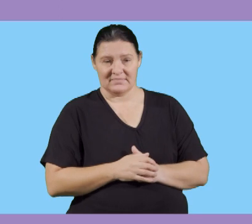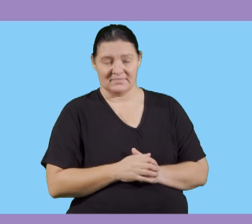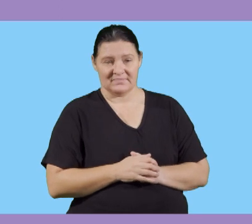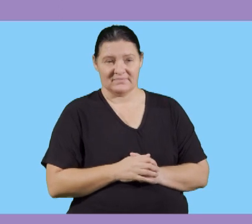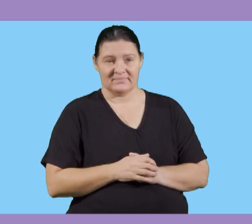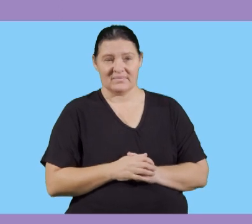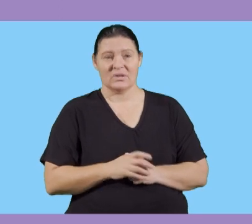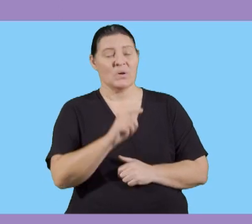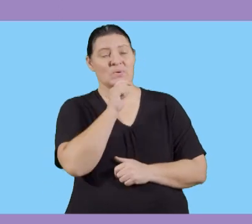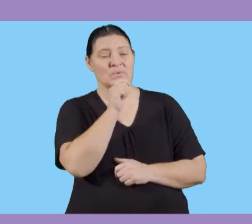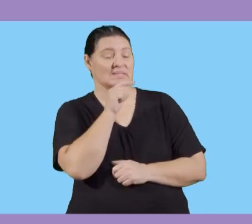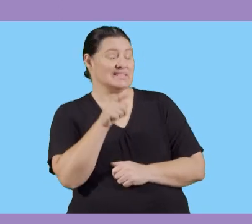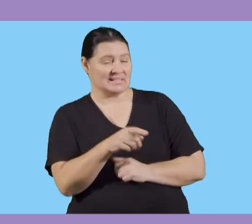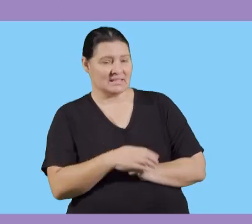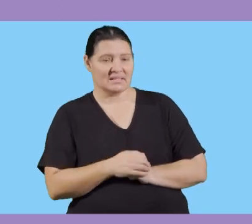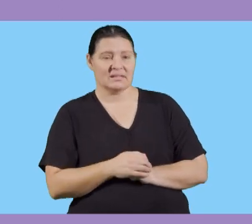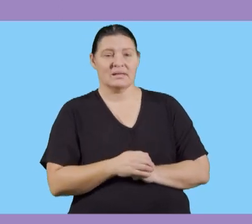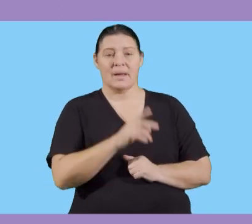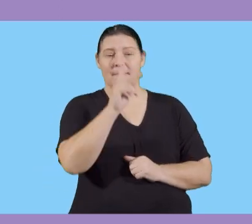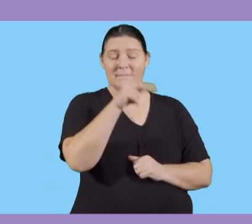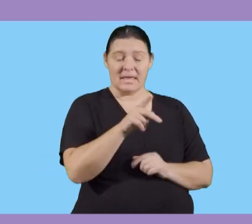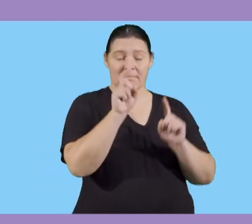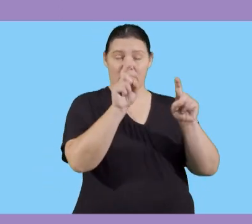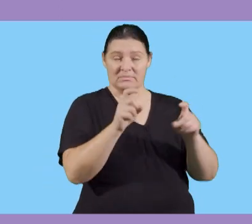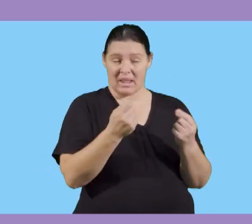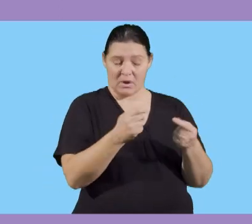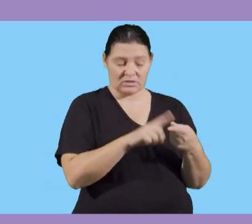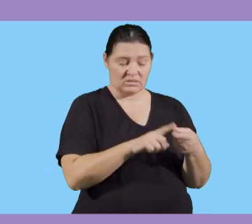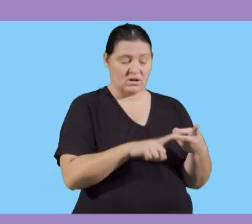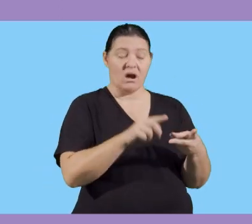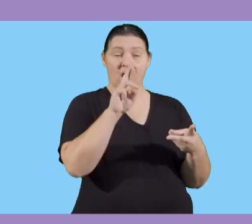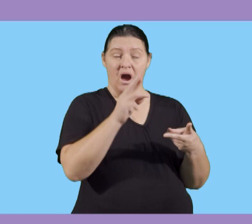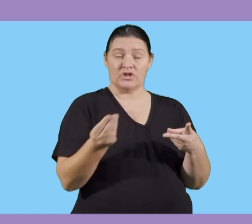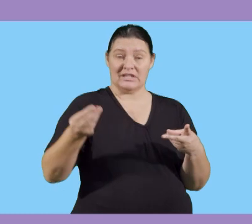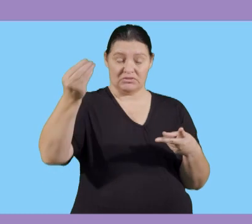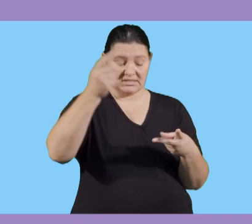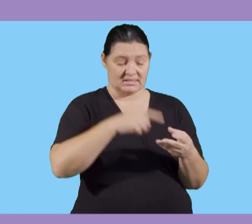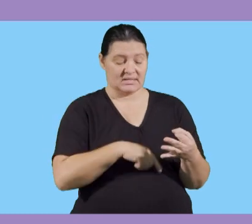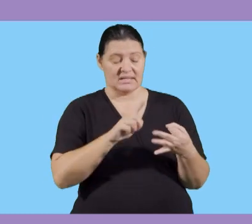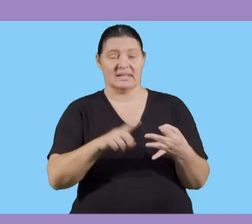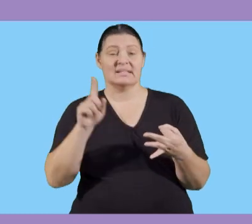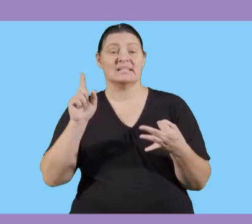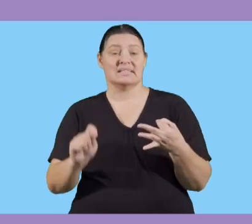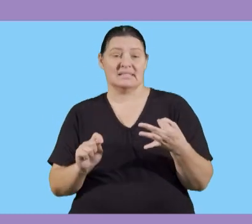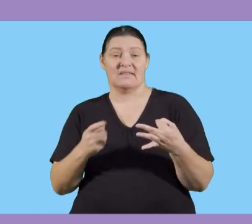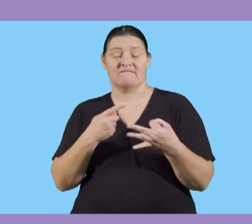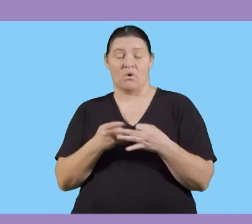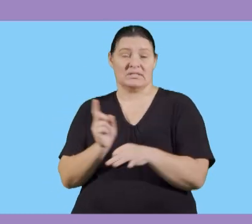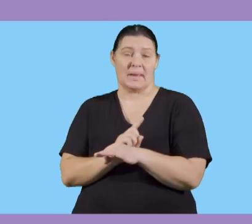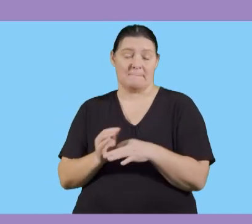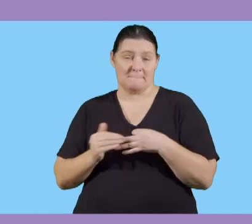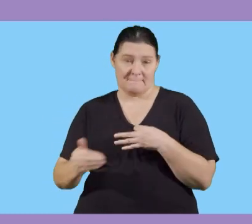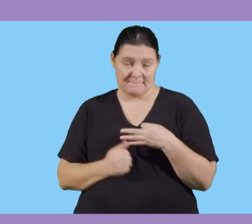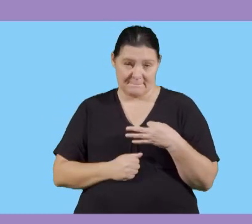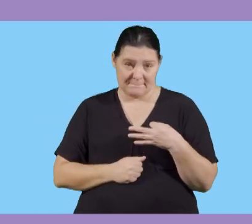letter to represent that, P is for the principal amount, R is for the interest rate, and T is for the period, which is the